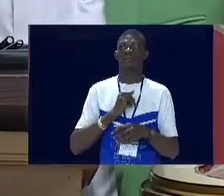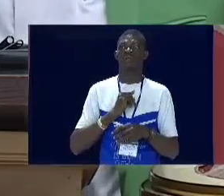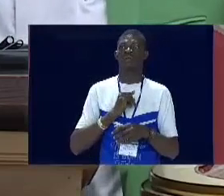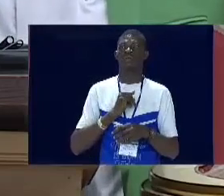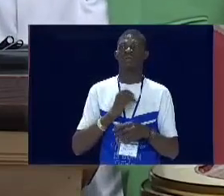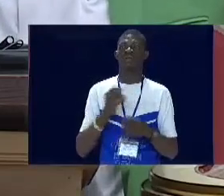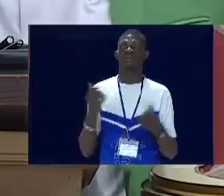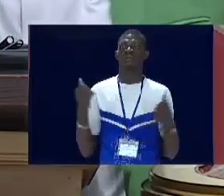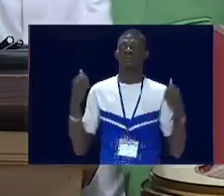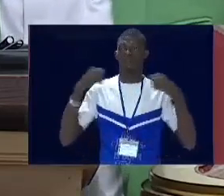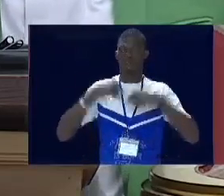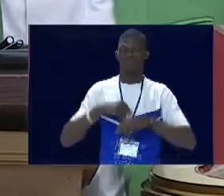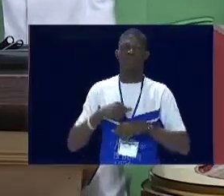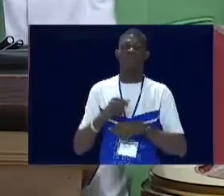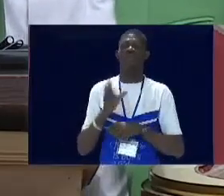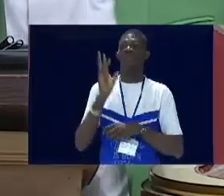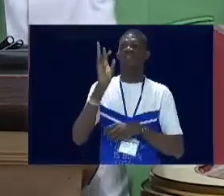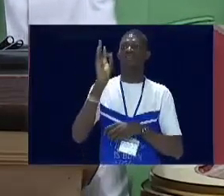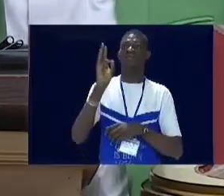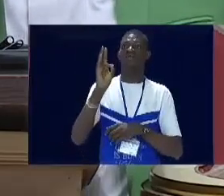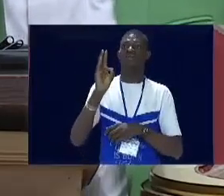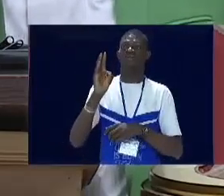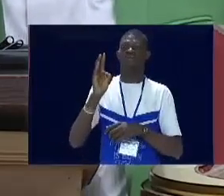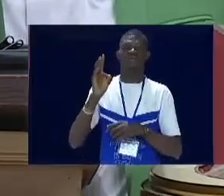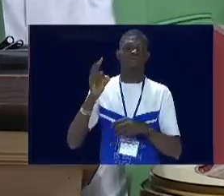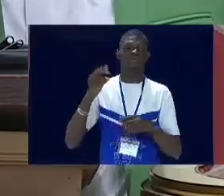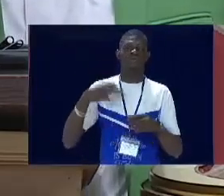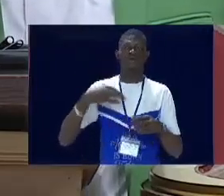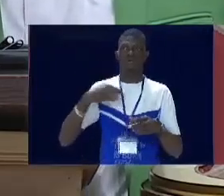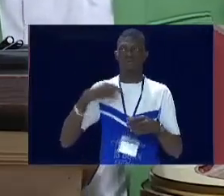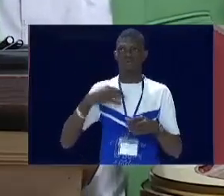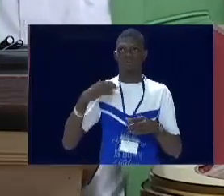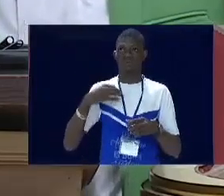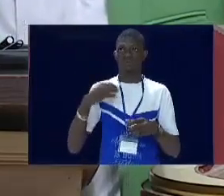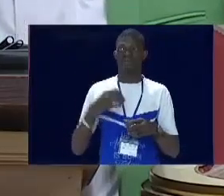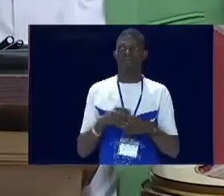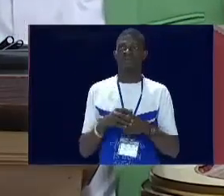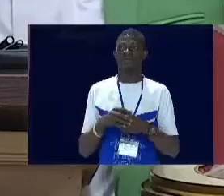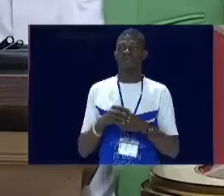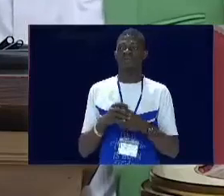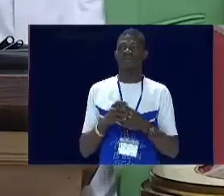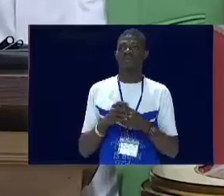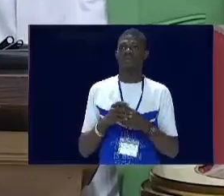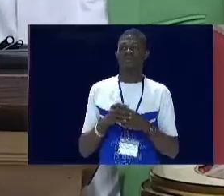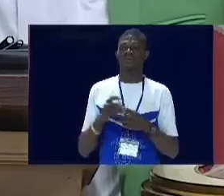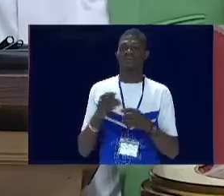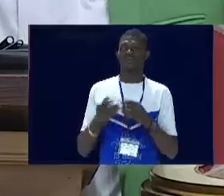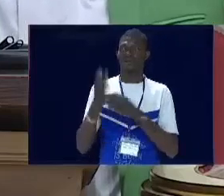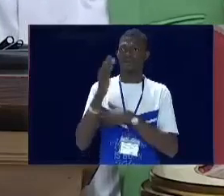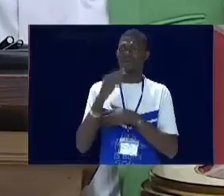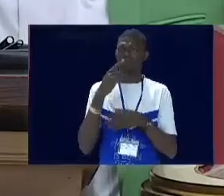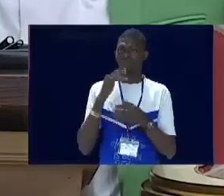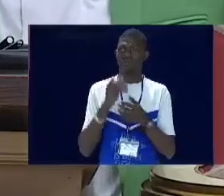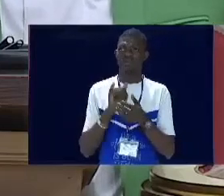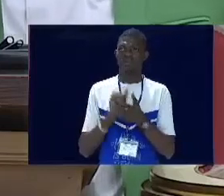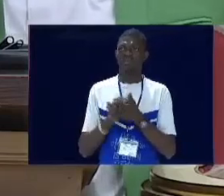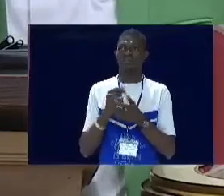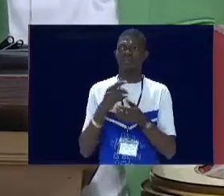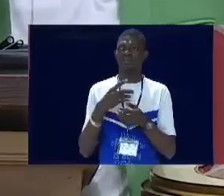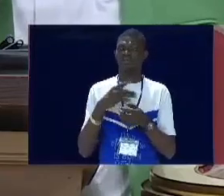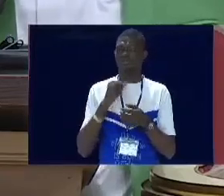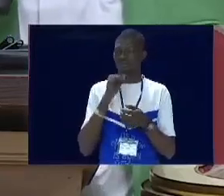7 agbadas. Breaking wo agbada meje. He knows I don't like agbada. Olorun mo pe ngo feran agbada to